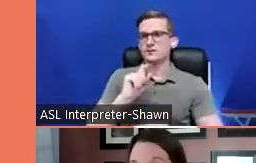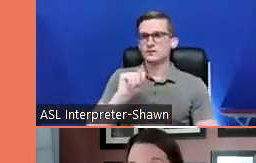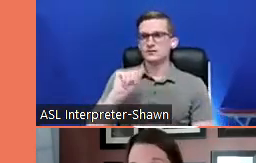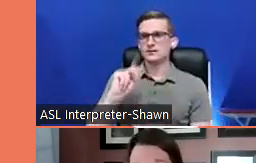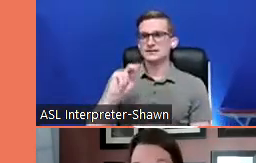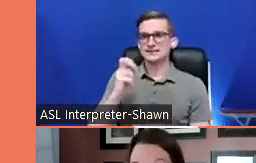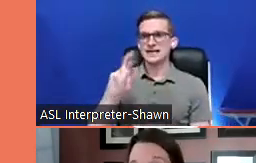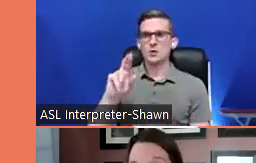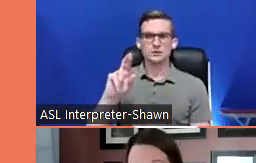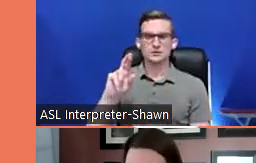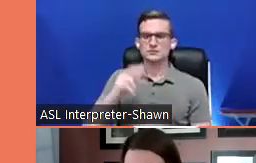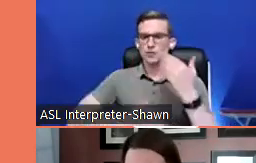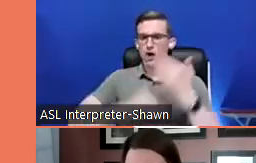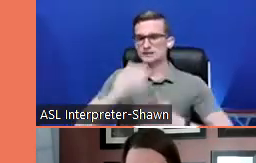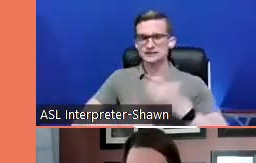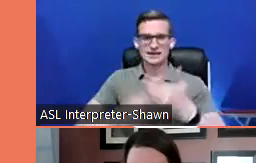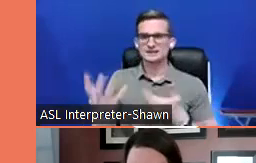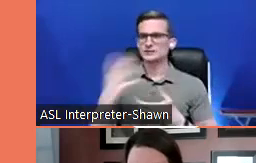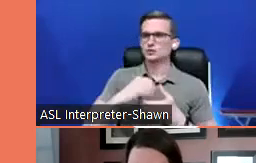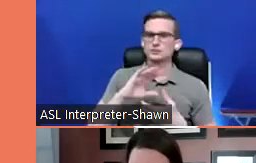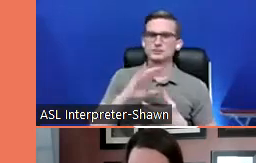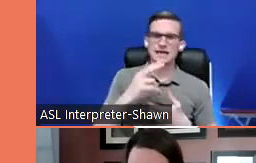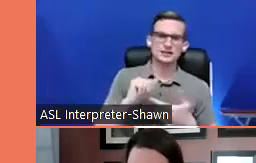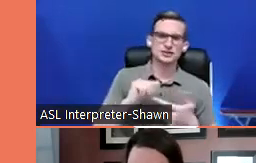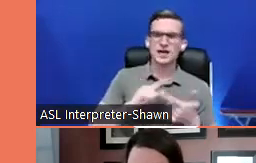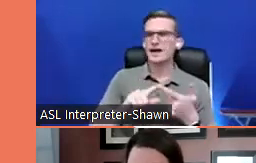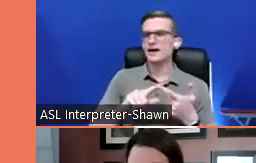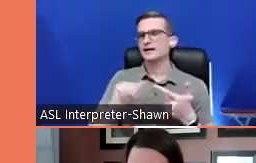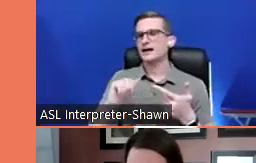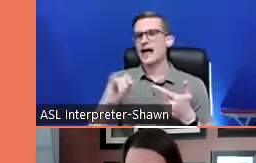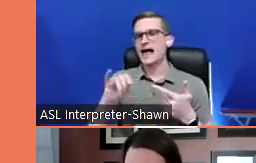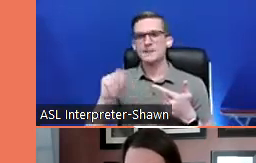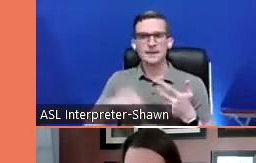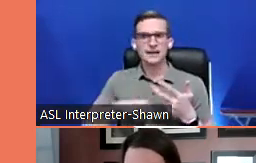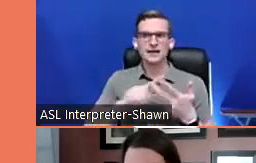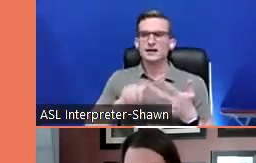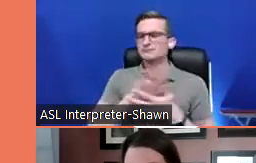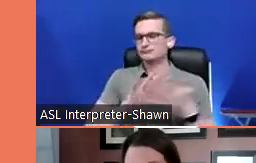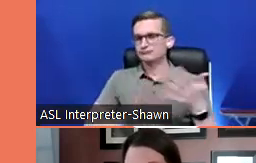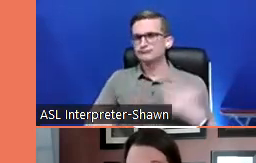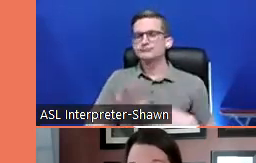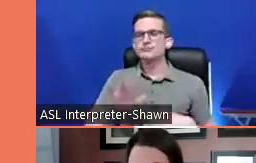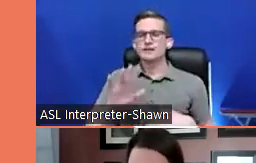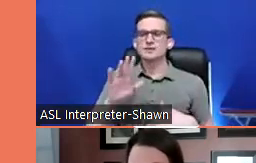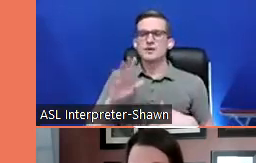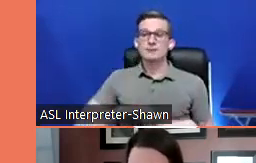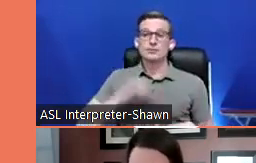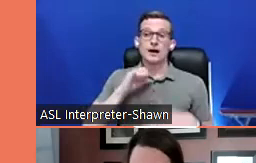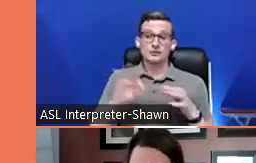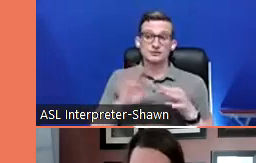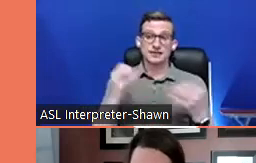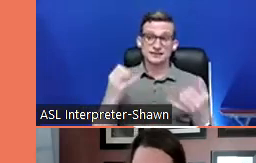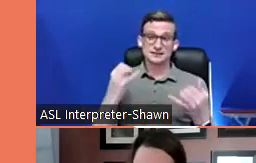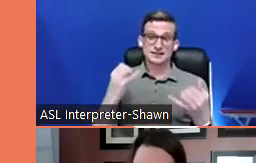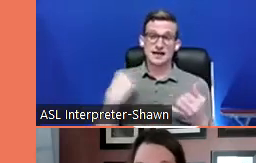stakeholders. That's going to be a whole separate process. And I feel solid in saying that today because we've had the ability to connect with HCPF and have some of